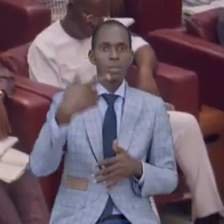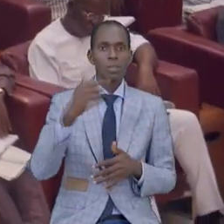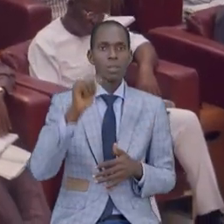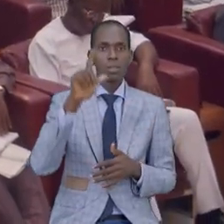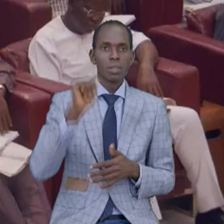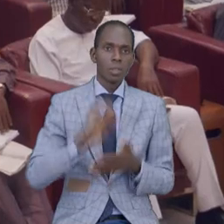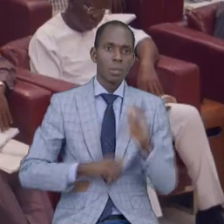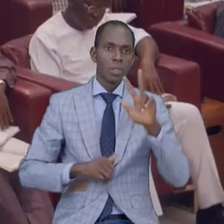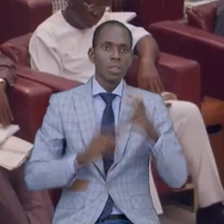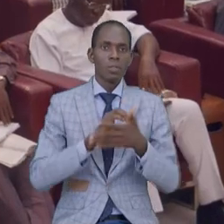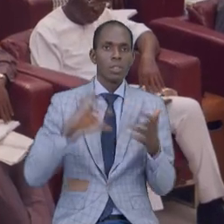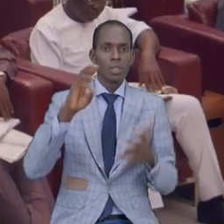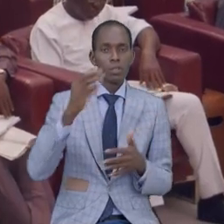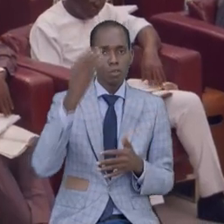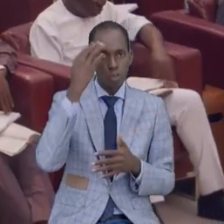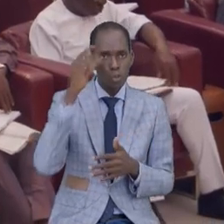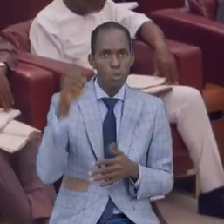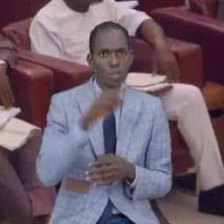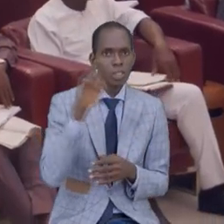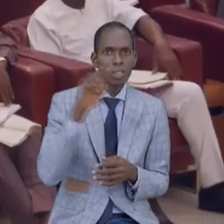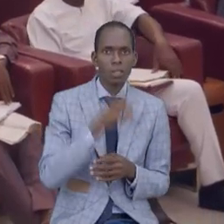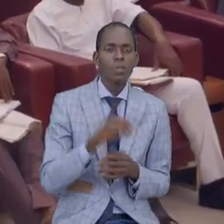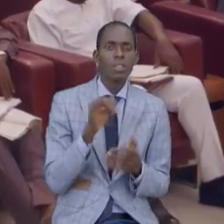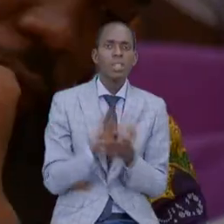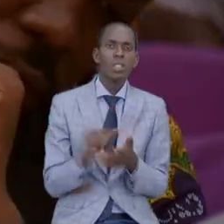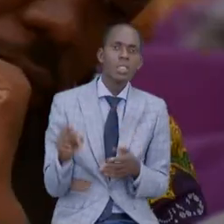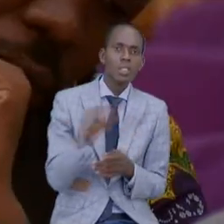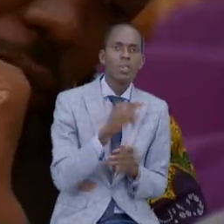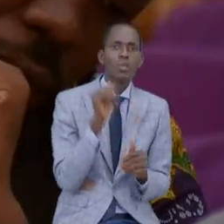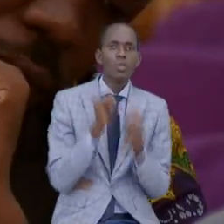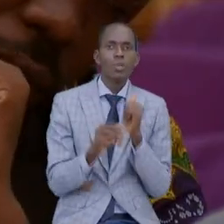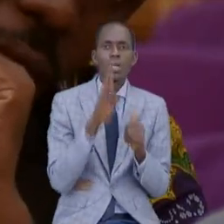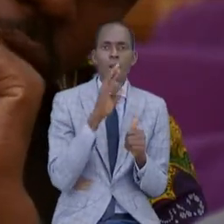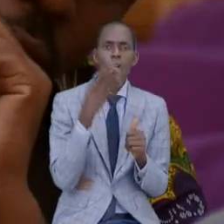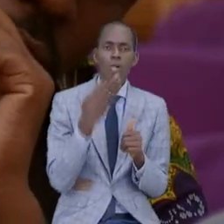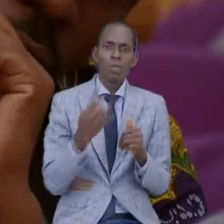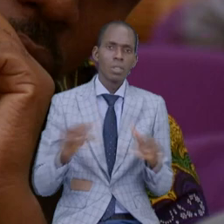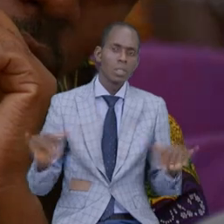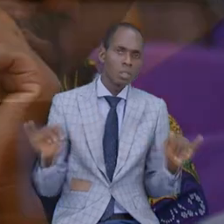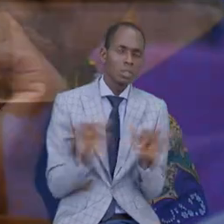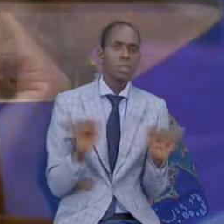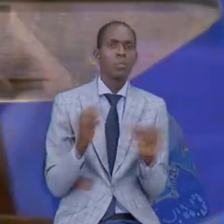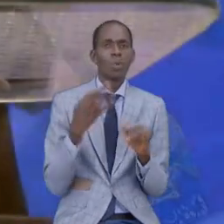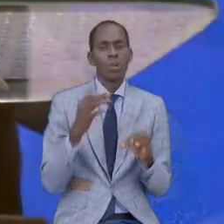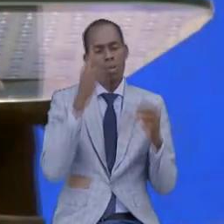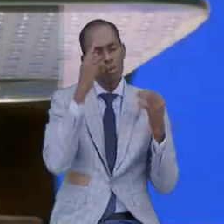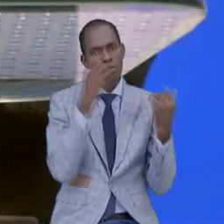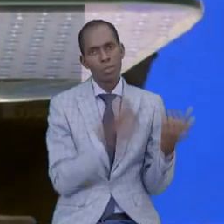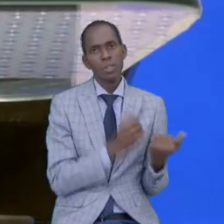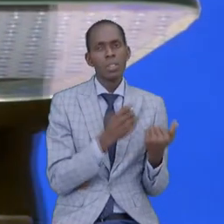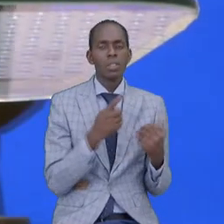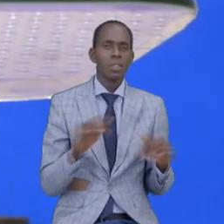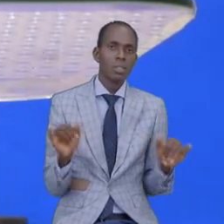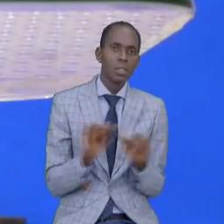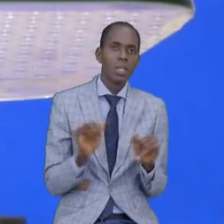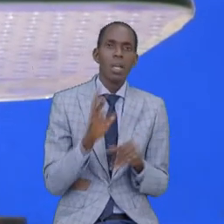know ye therefore that they which are of the same of faith, the same